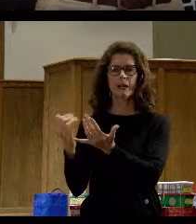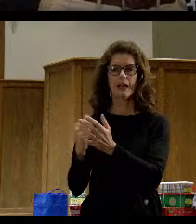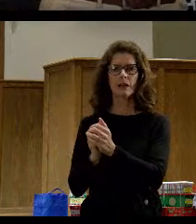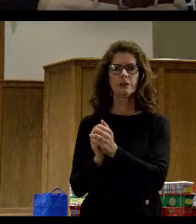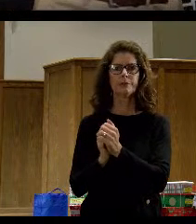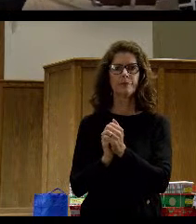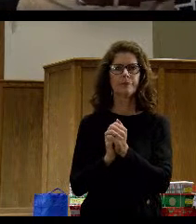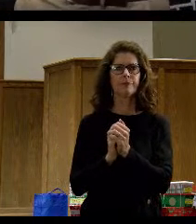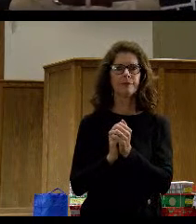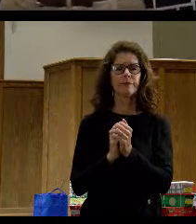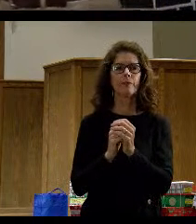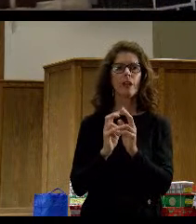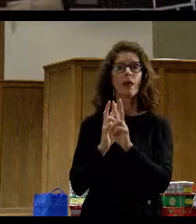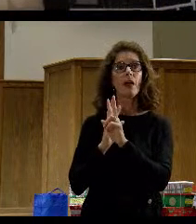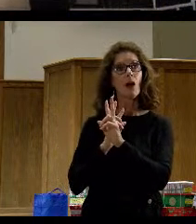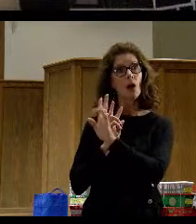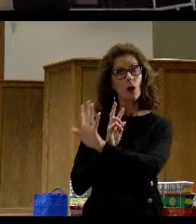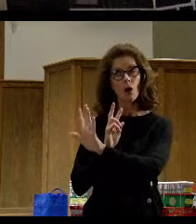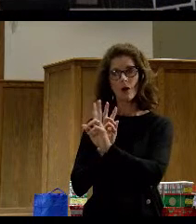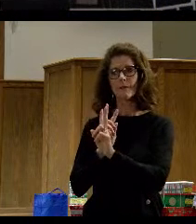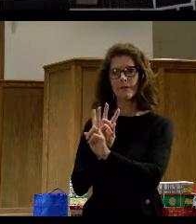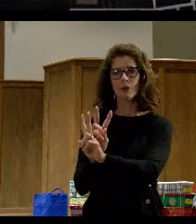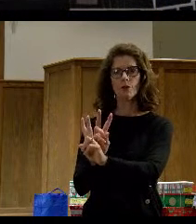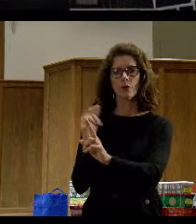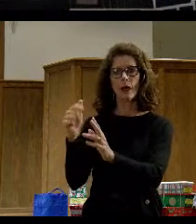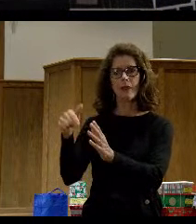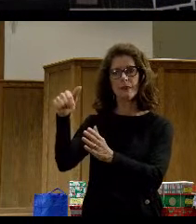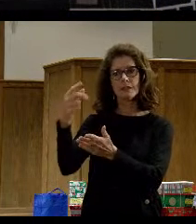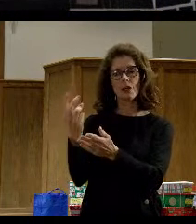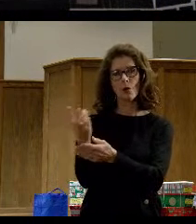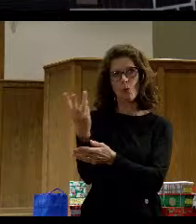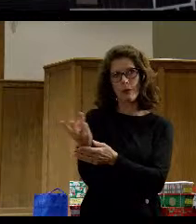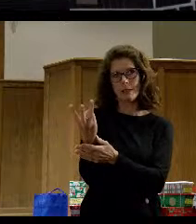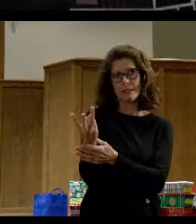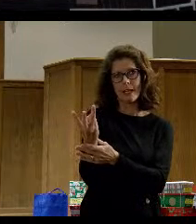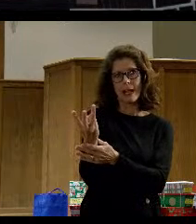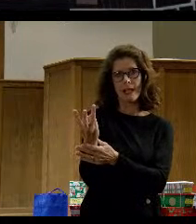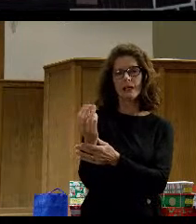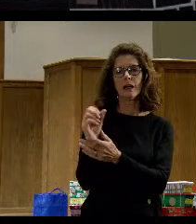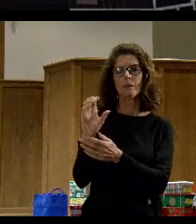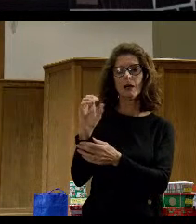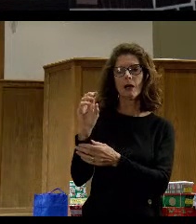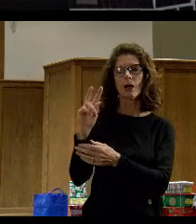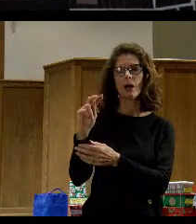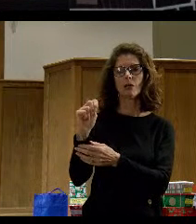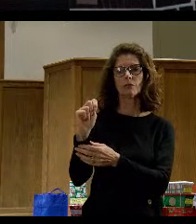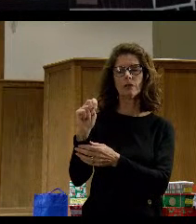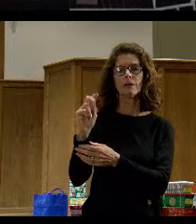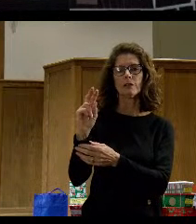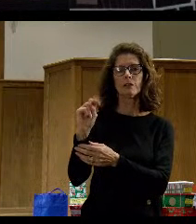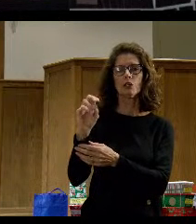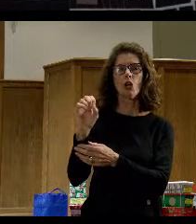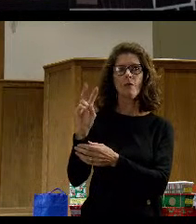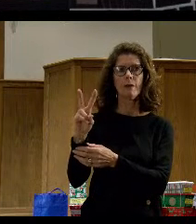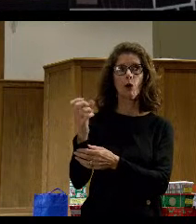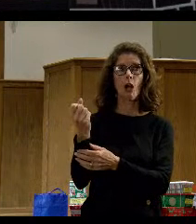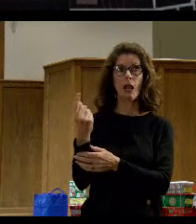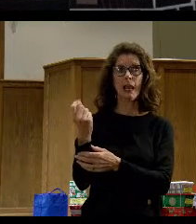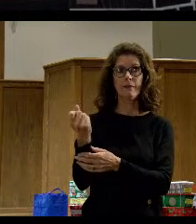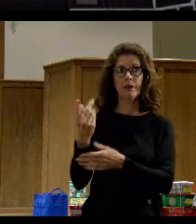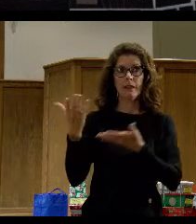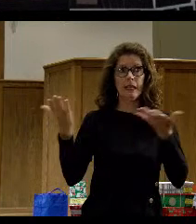funeral service for Katie is going to be this upcoming Wednesday, the 11th, here at Memorial Road. It's going to be at 10 a.m. here in our